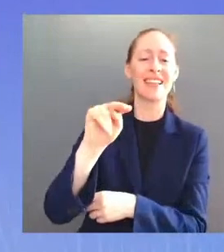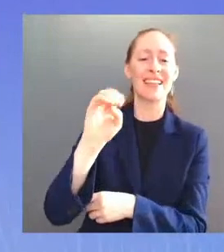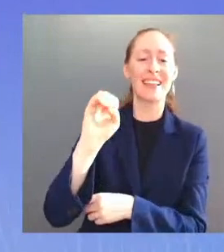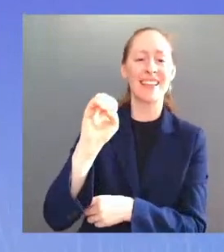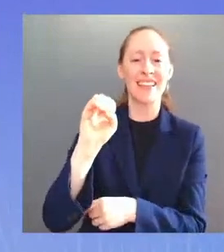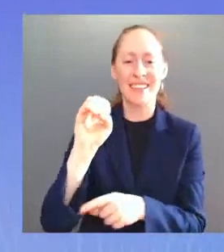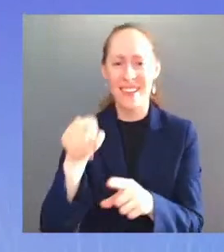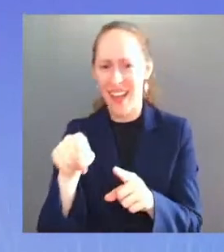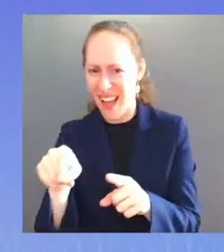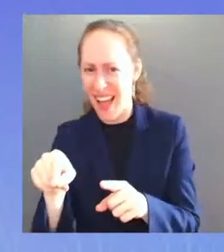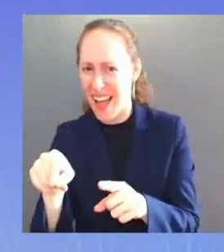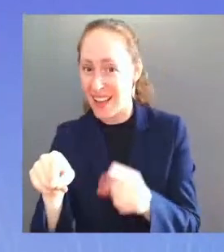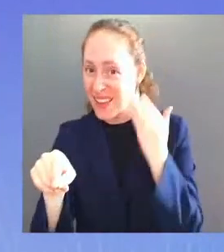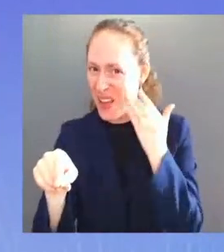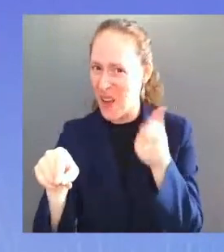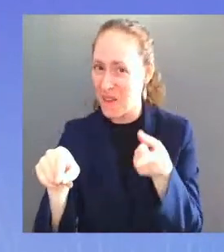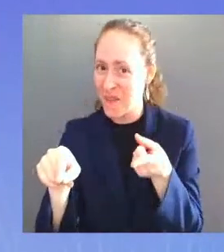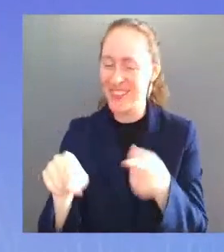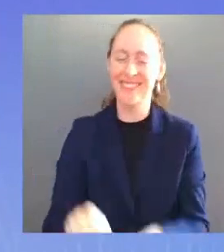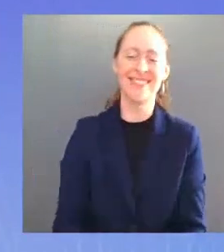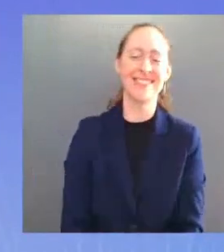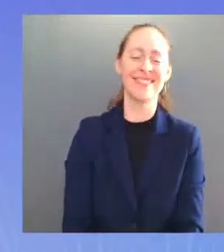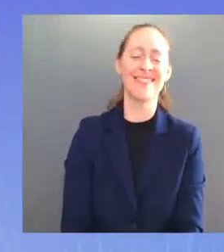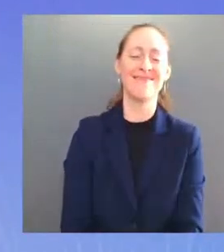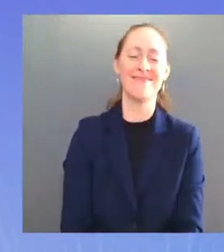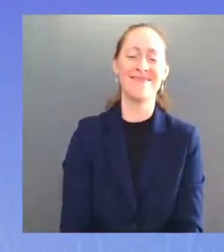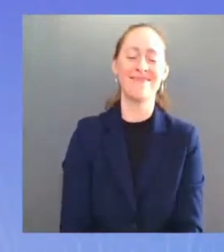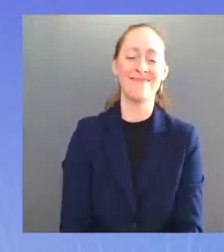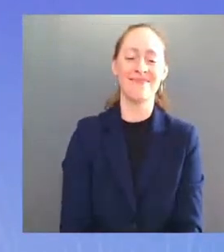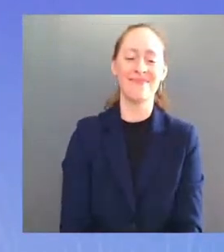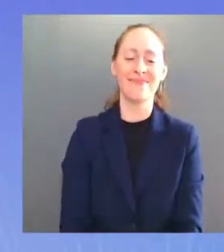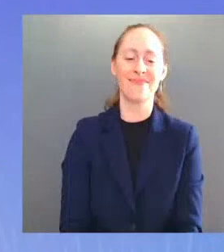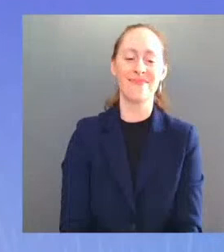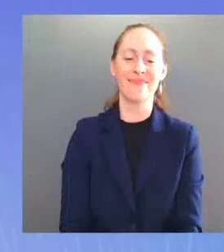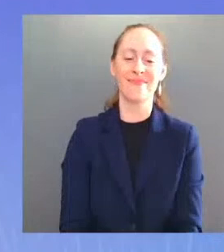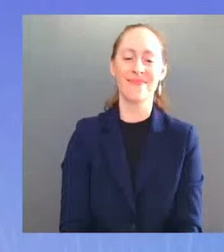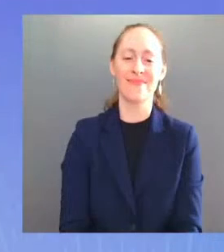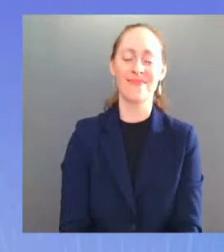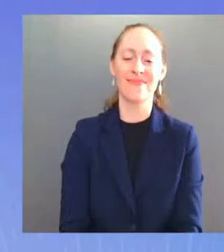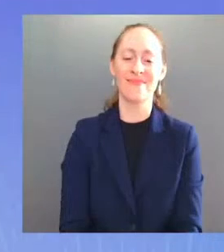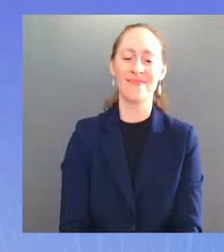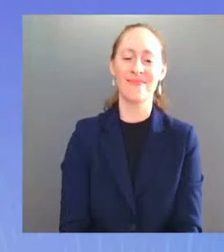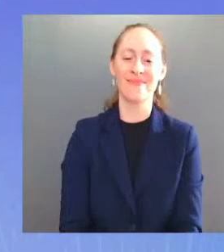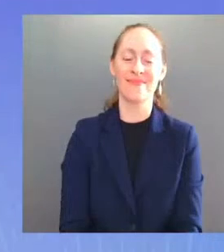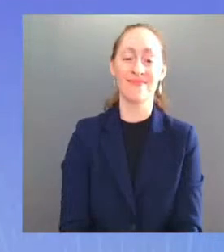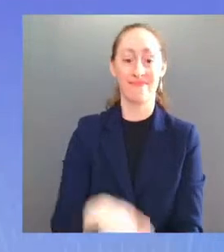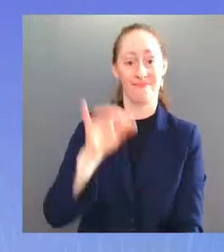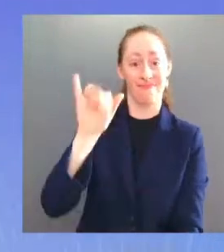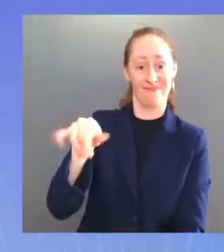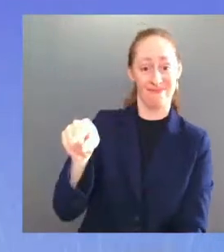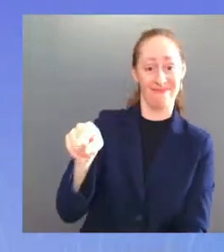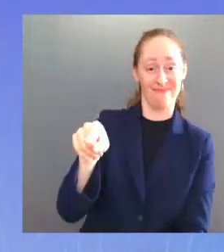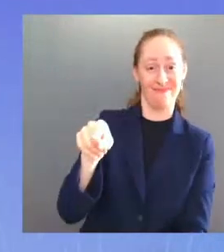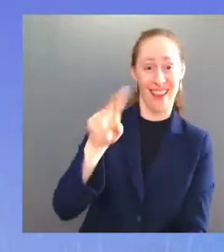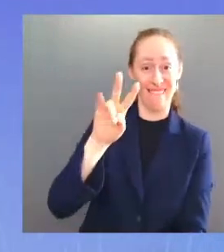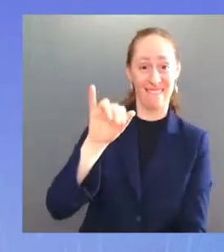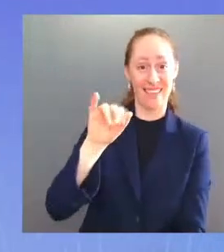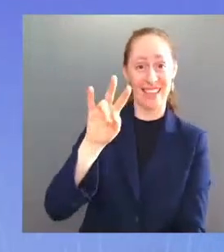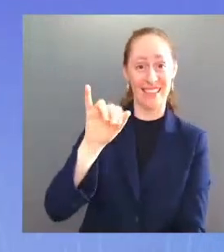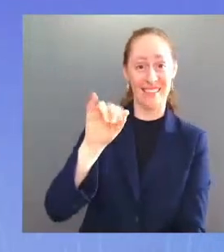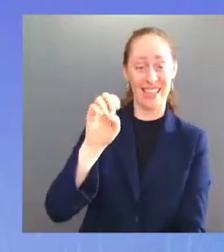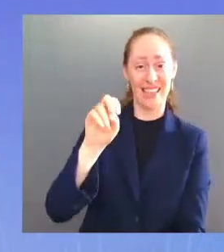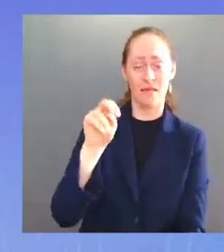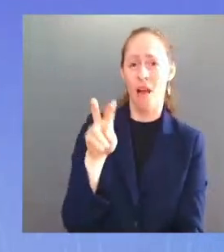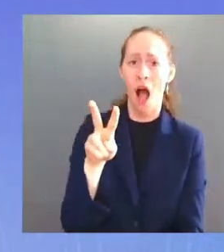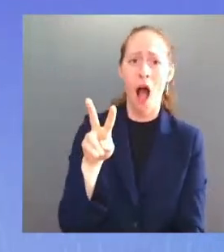Who was so inspired by the hearing, she wants to be a Supreme Court justice when she grows up. God love you. Stand up, honey. Am I going